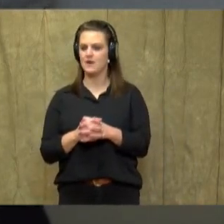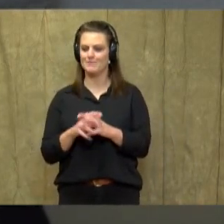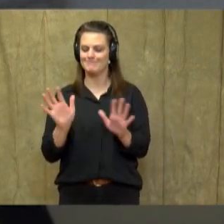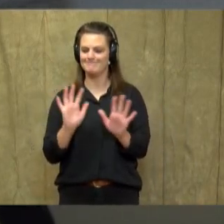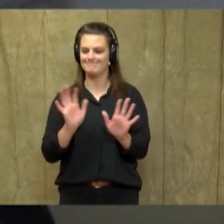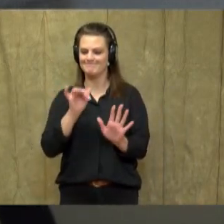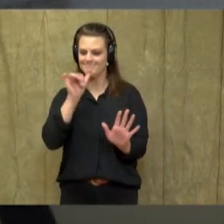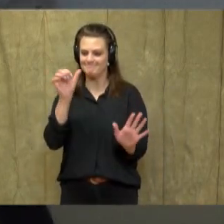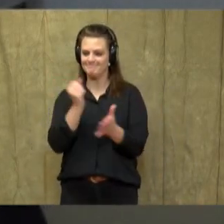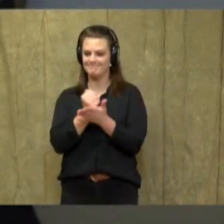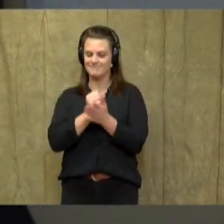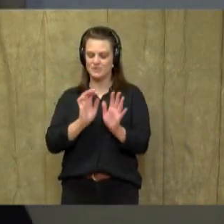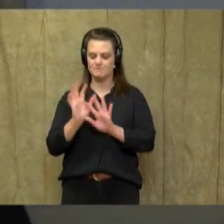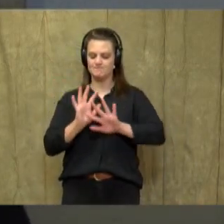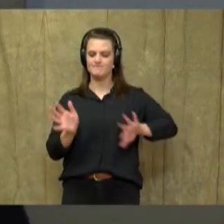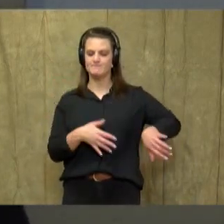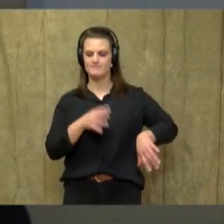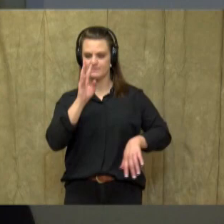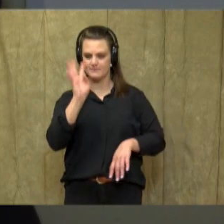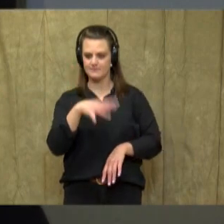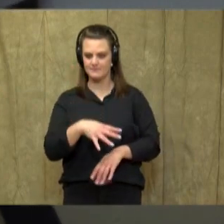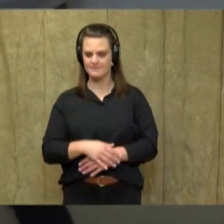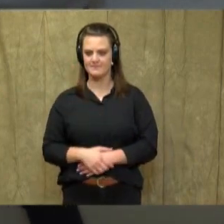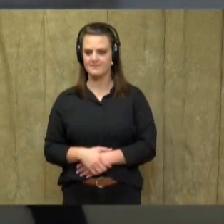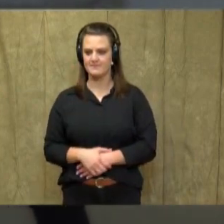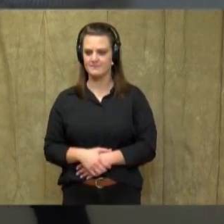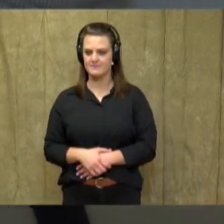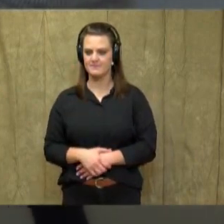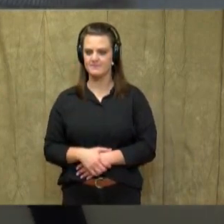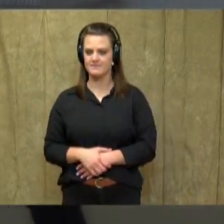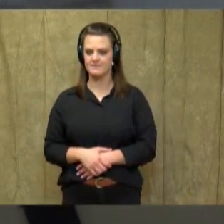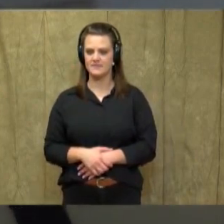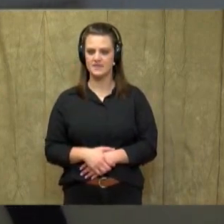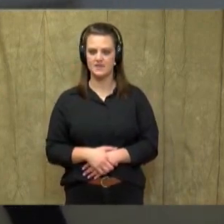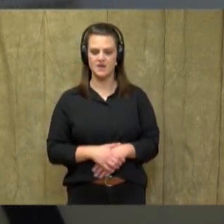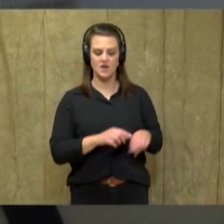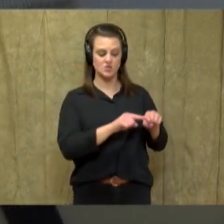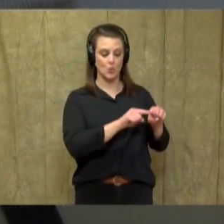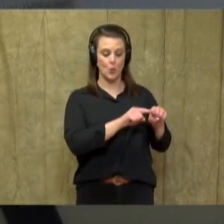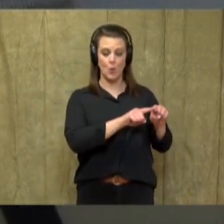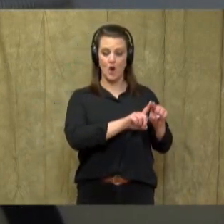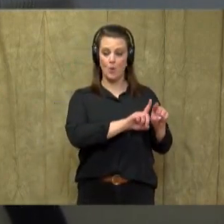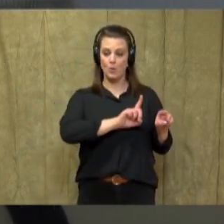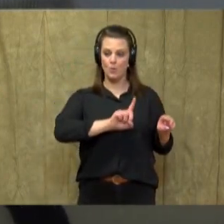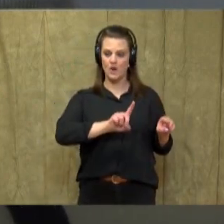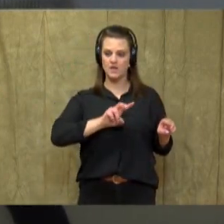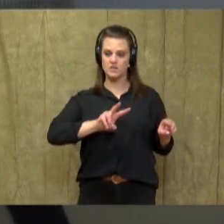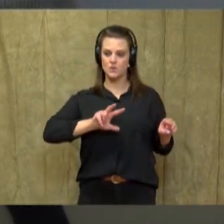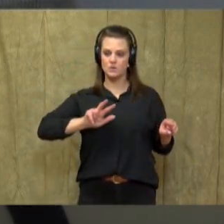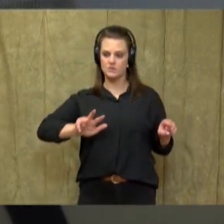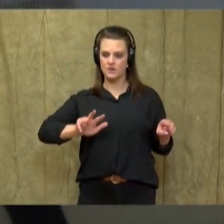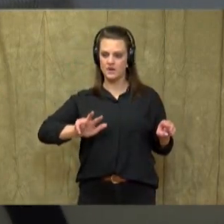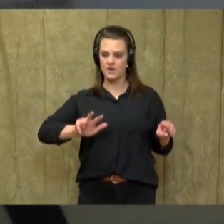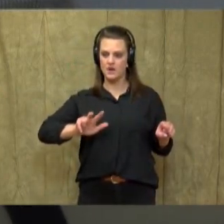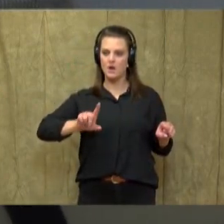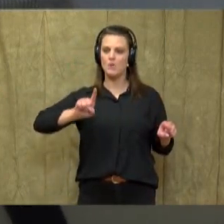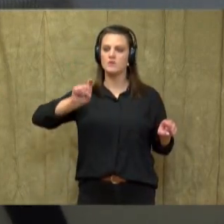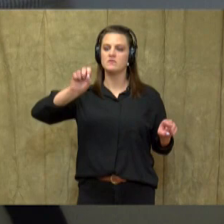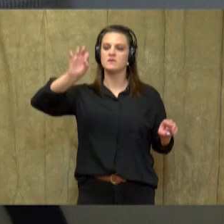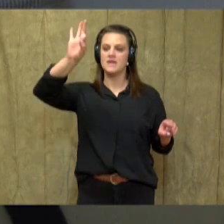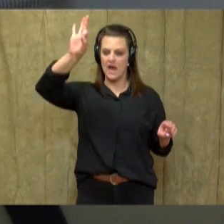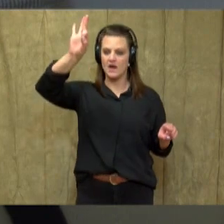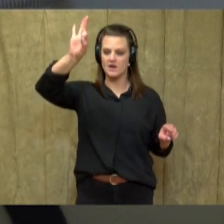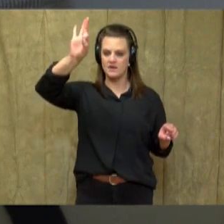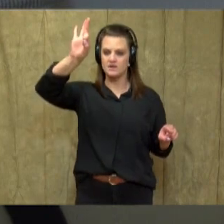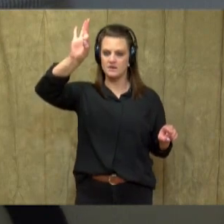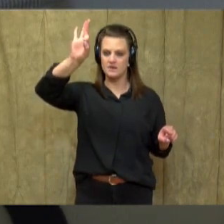No. Let's not look at that one, okay? All right, let's try this one. Over 3 up 9. There is no 9, but we